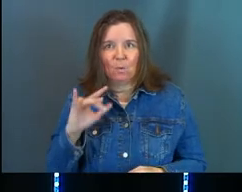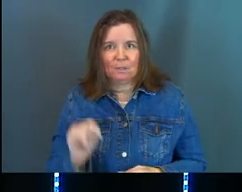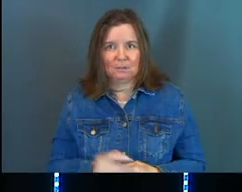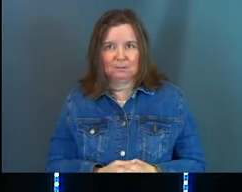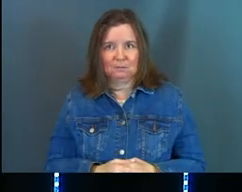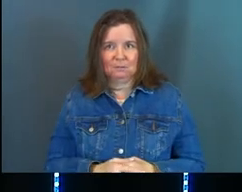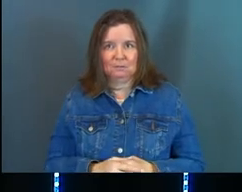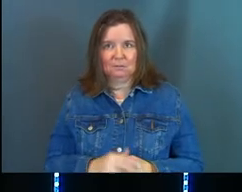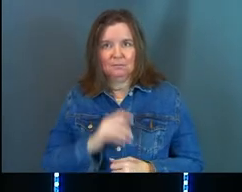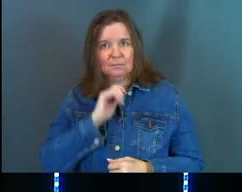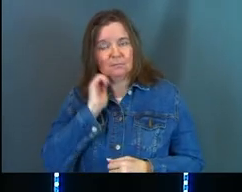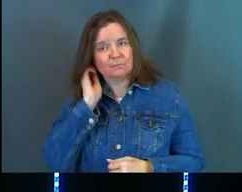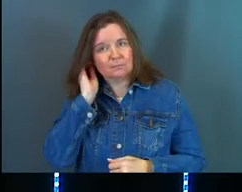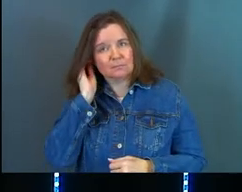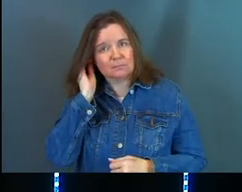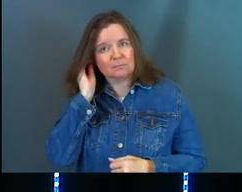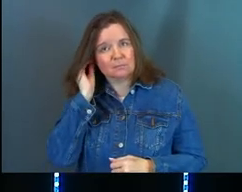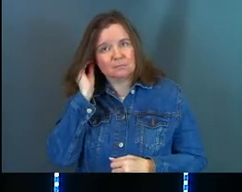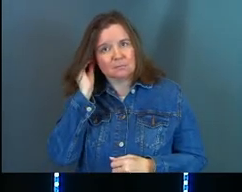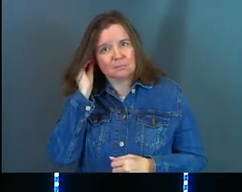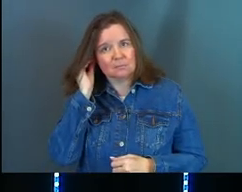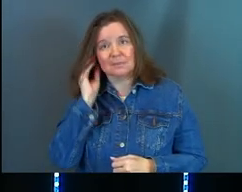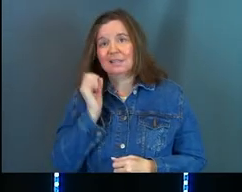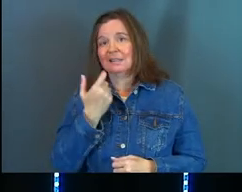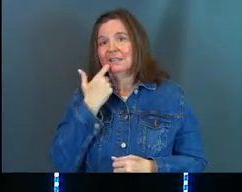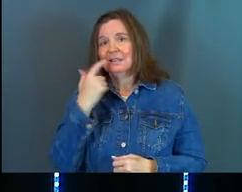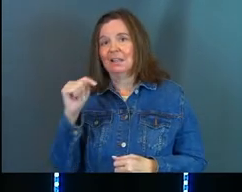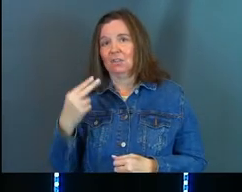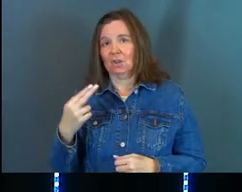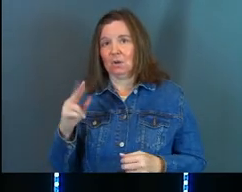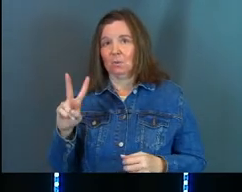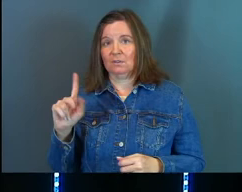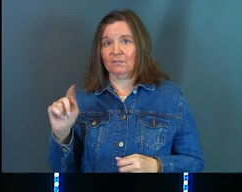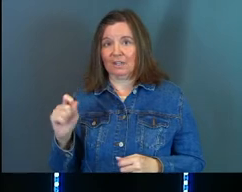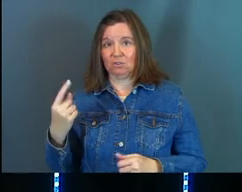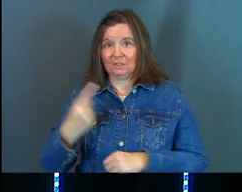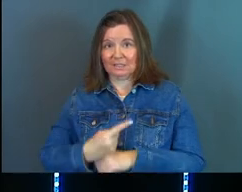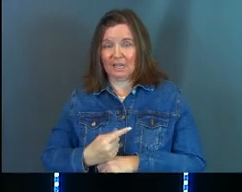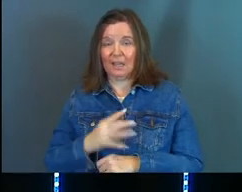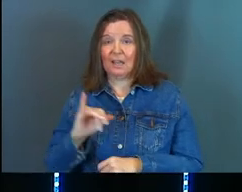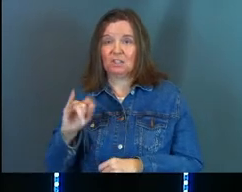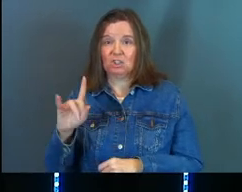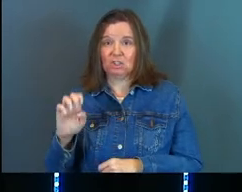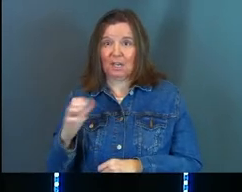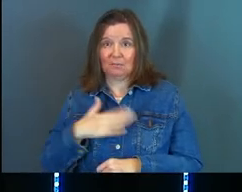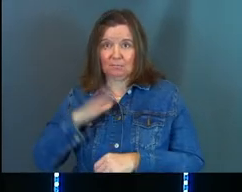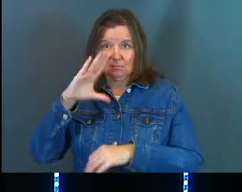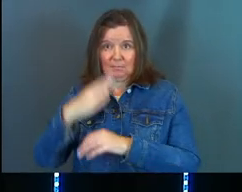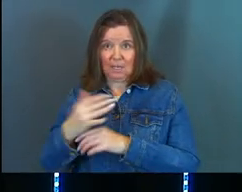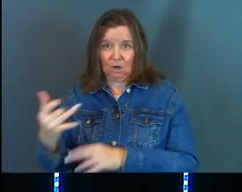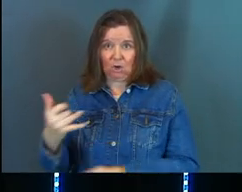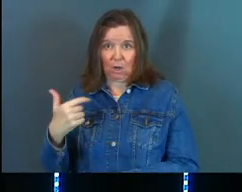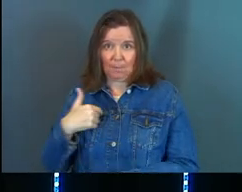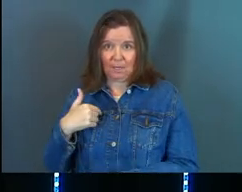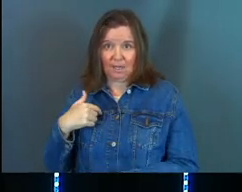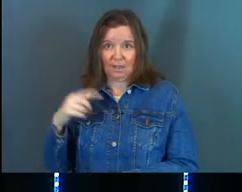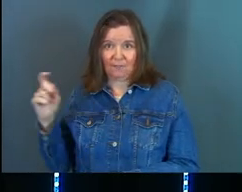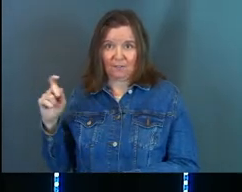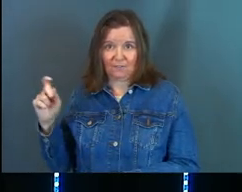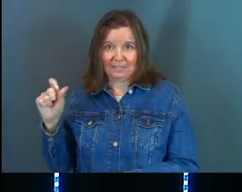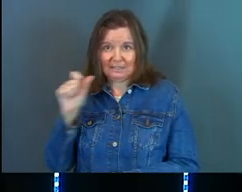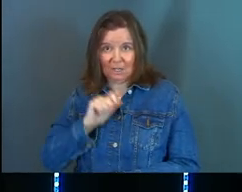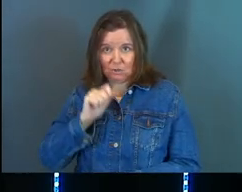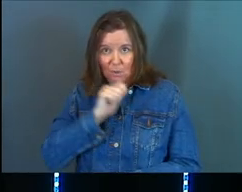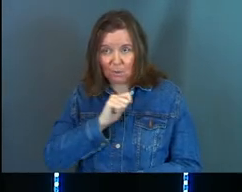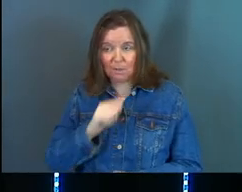it. This last Thursday was Veterans Day, and Jake gave me a call from Phoenix,